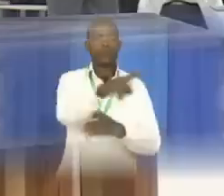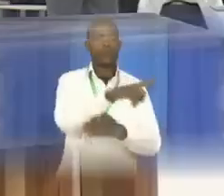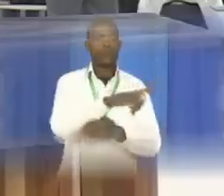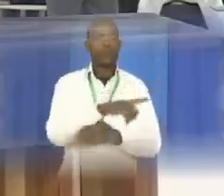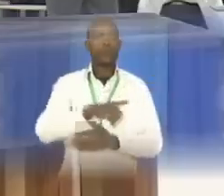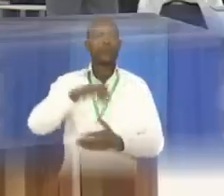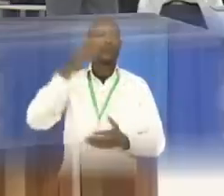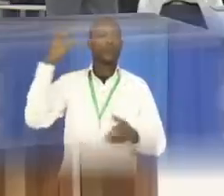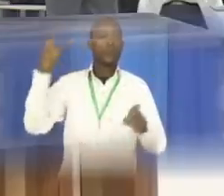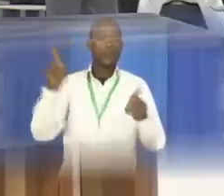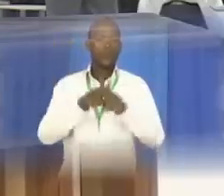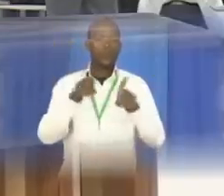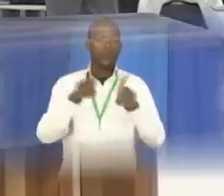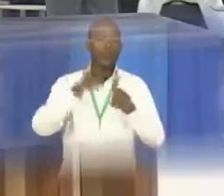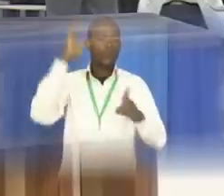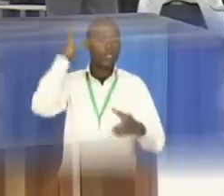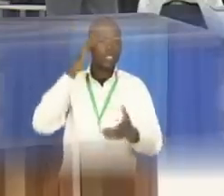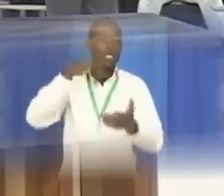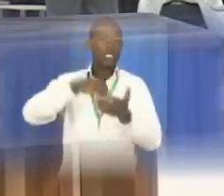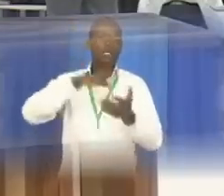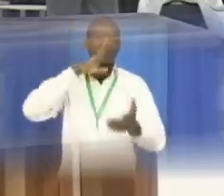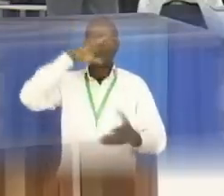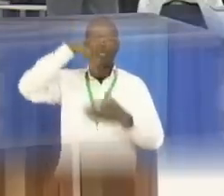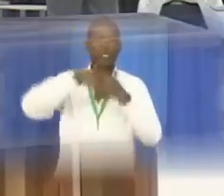So shall it be in Jesus' name.